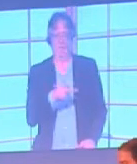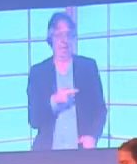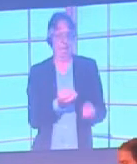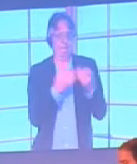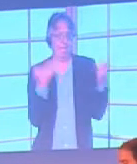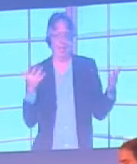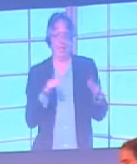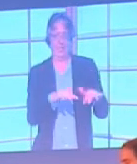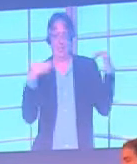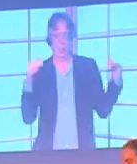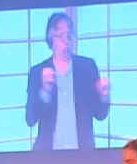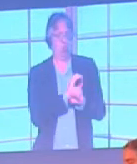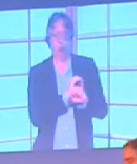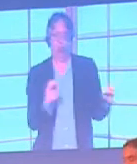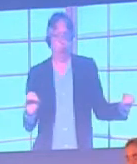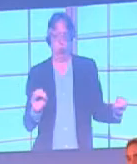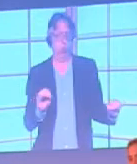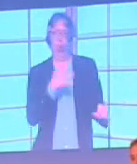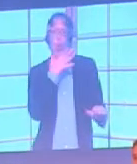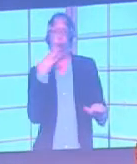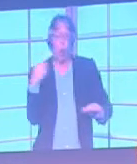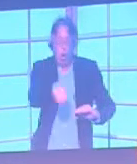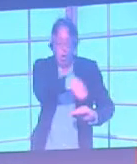I would say final big